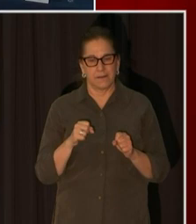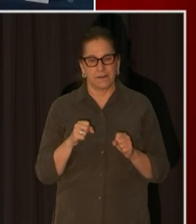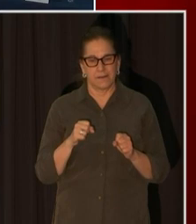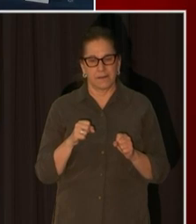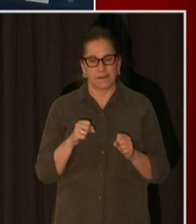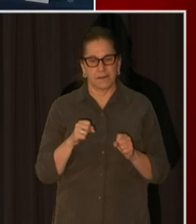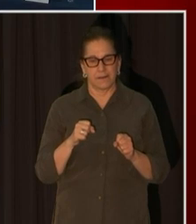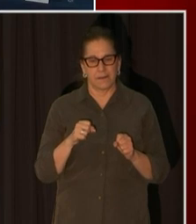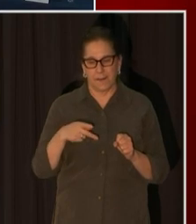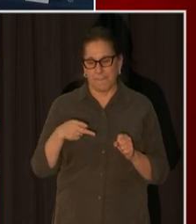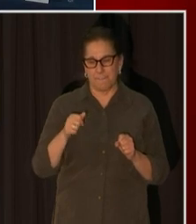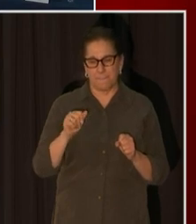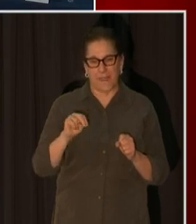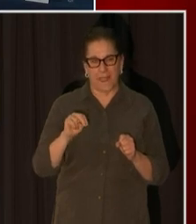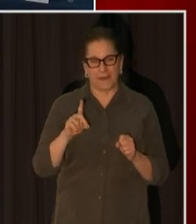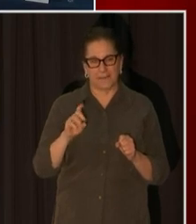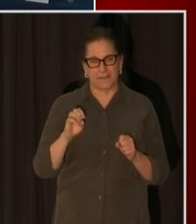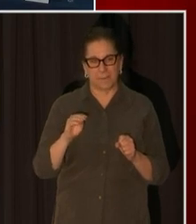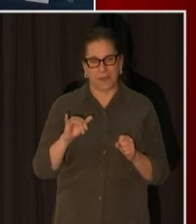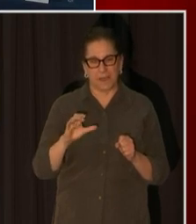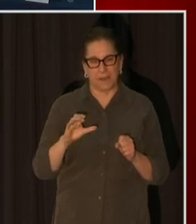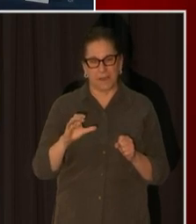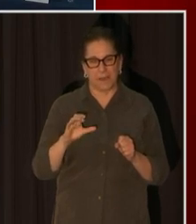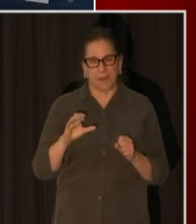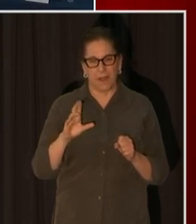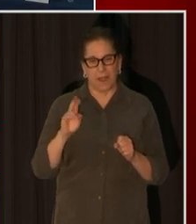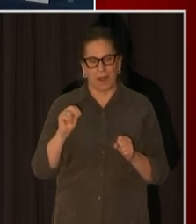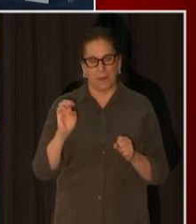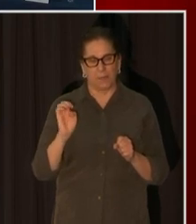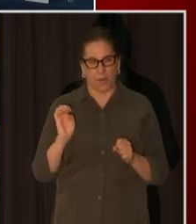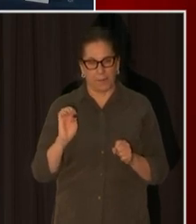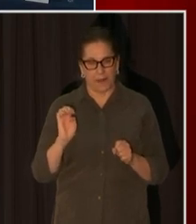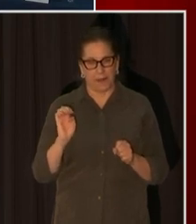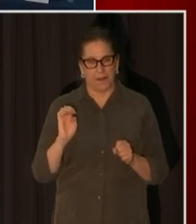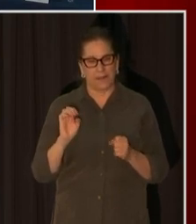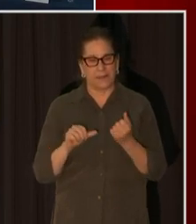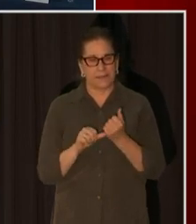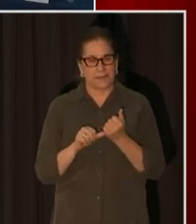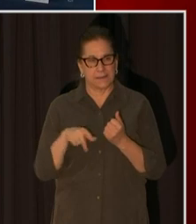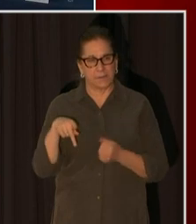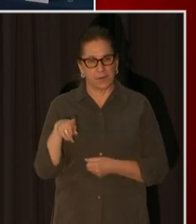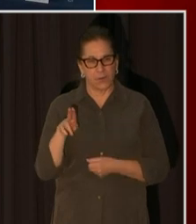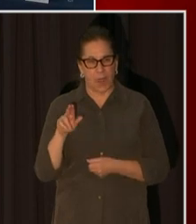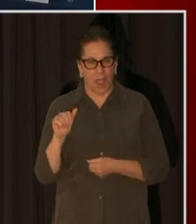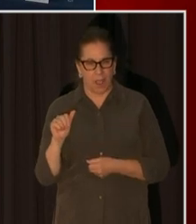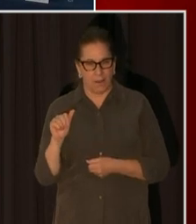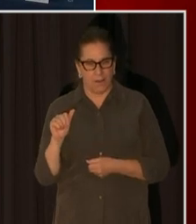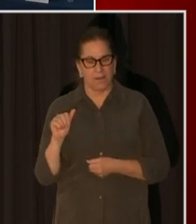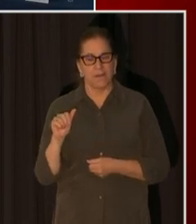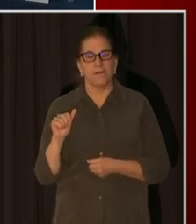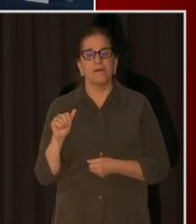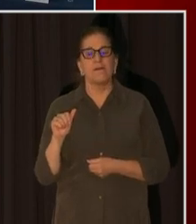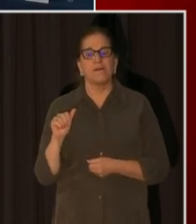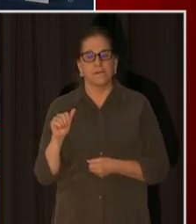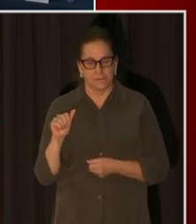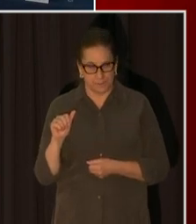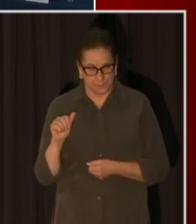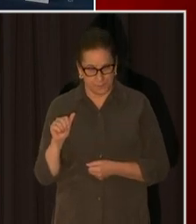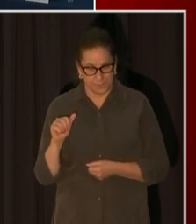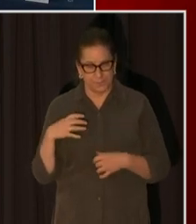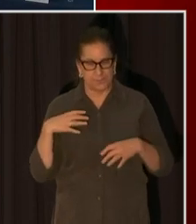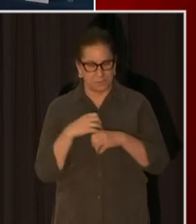these are all things that the city offers for free that we all can access. Great. Thank you, Director. And I want to